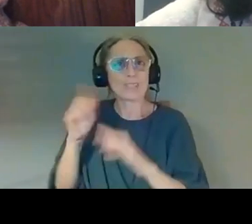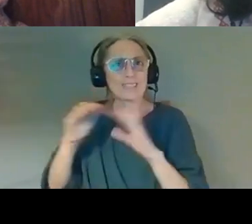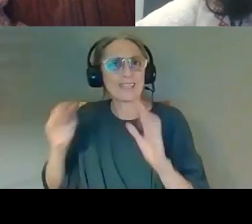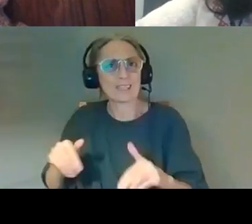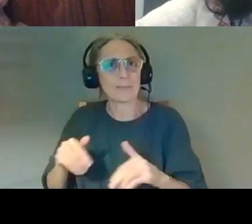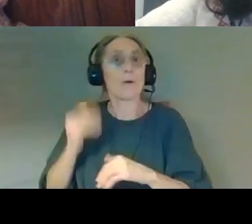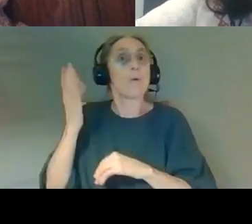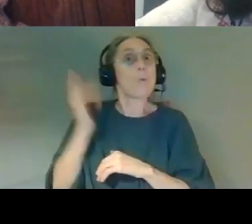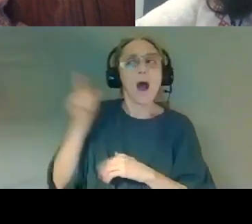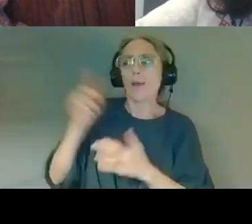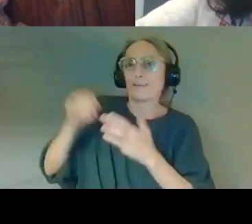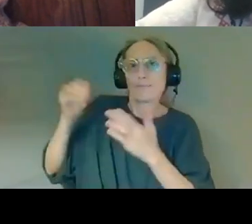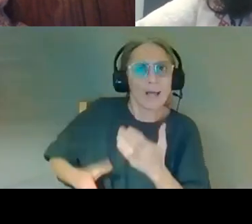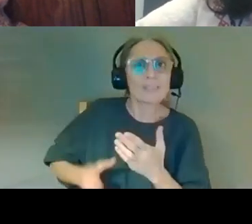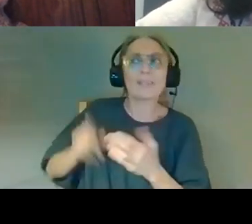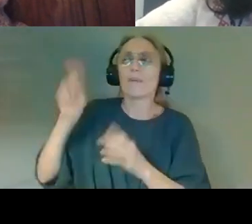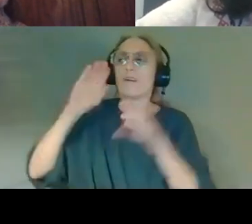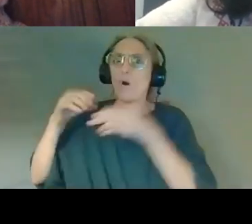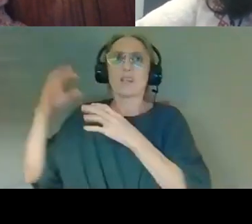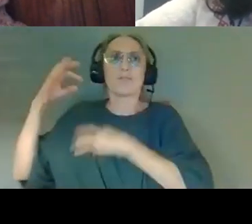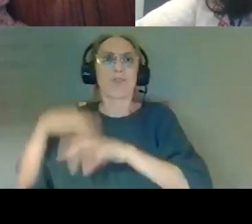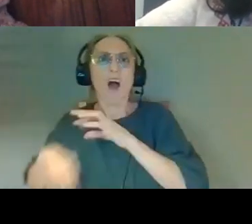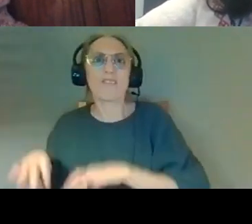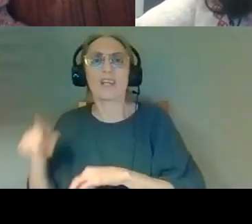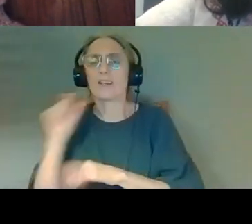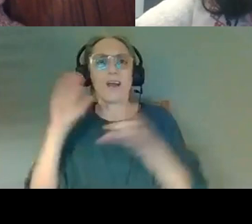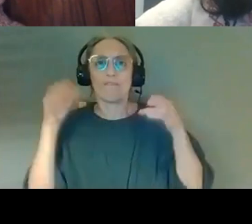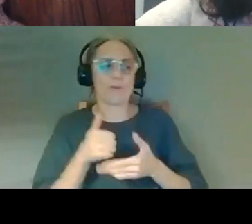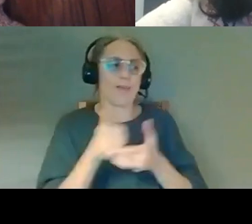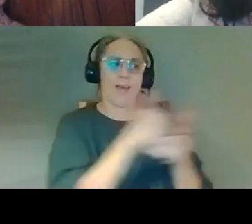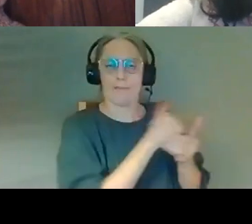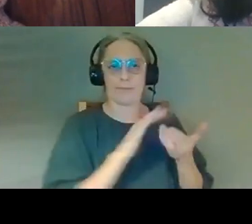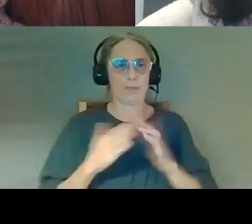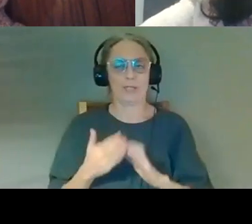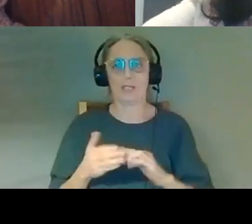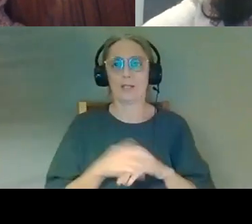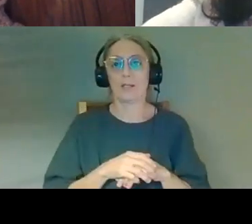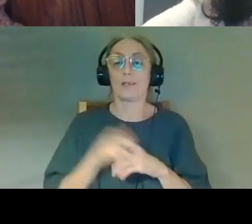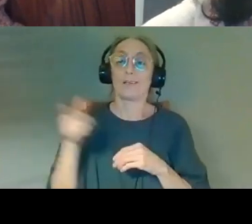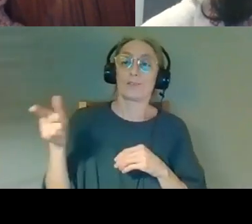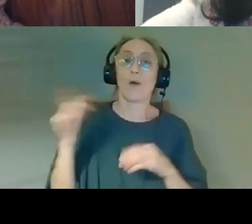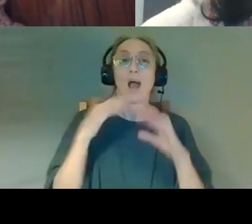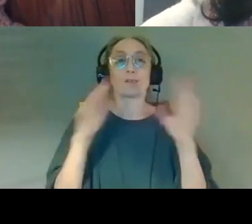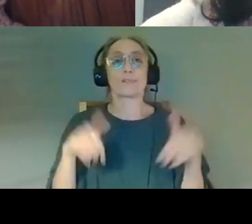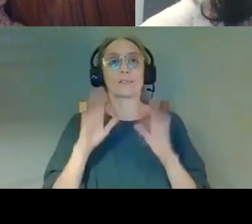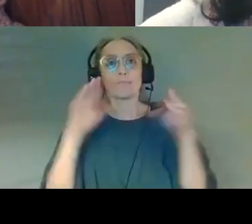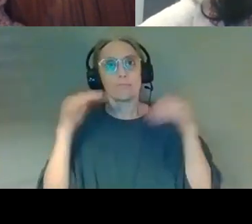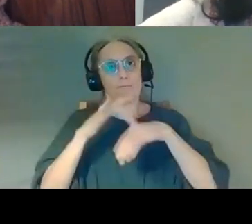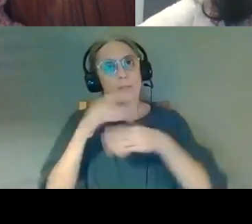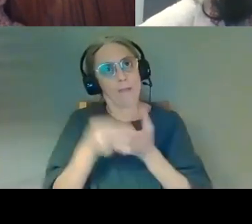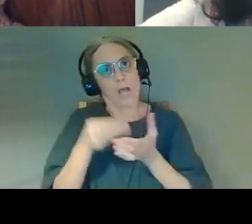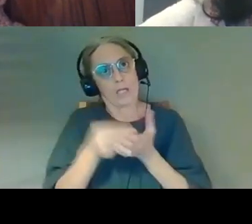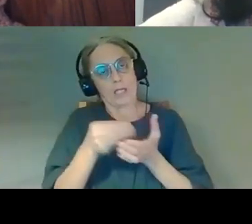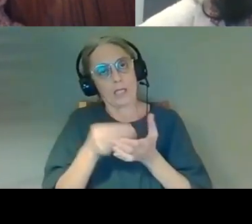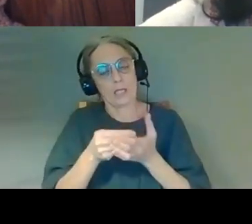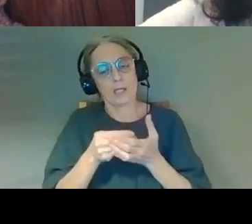I don't know how you solve that issue in a system that is totally based on capital, but I think access is really the